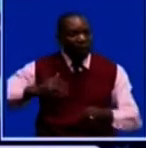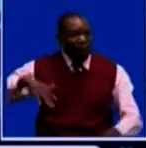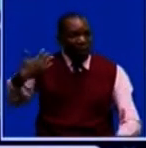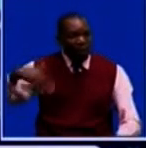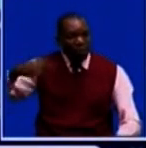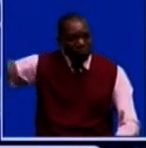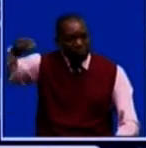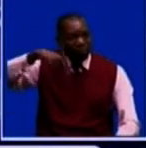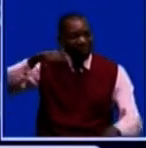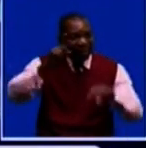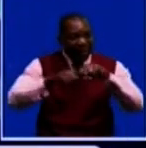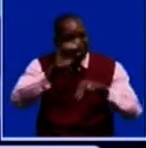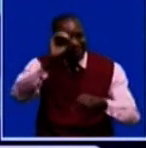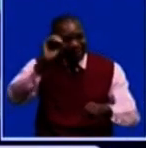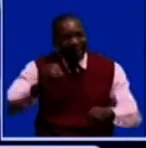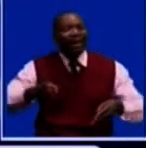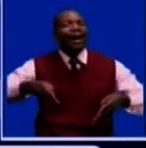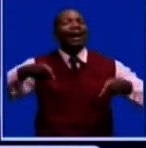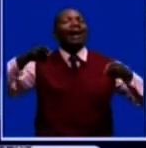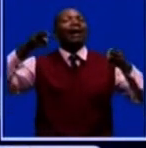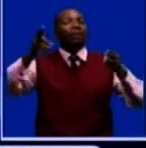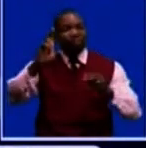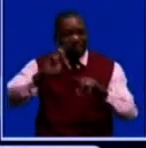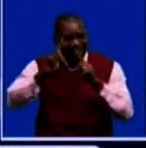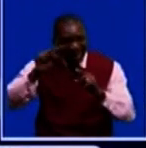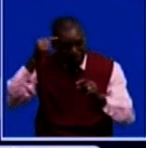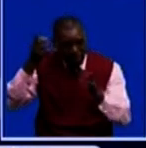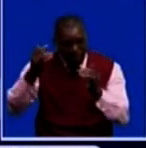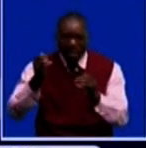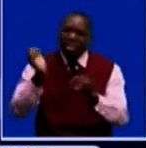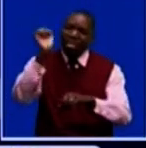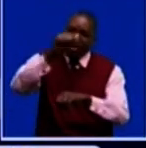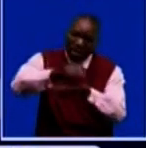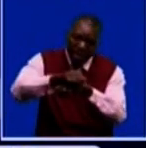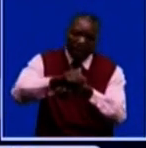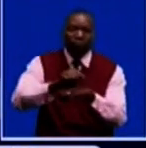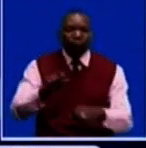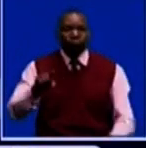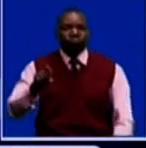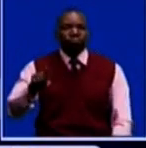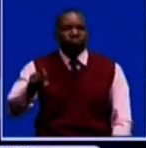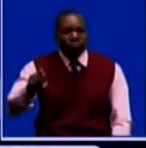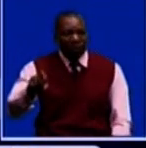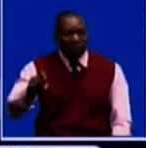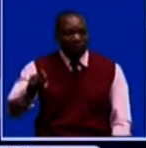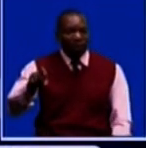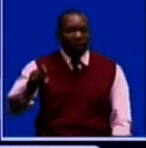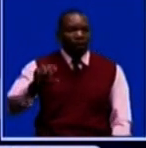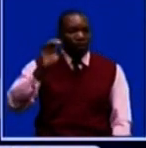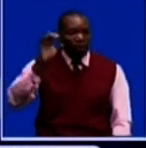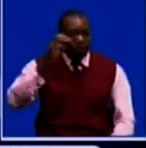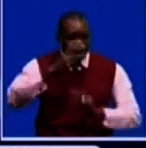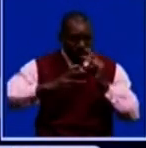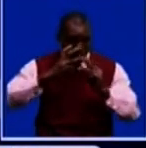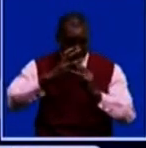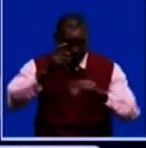the Copperbelt despite government interventions to curb the spread of the virus that causes AIDS. He was speaking at the Provincial World AIDS